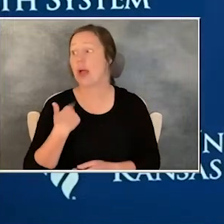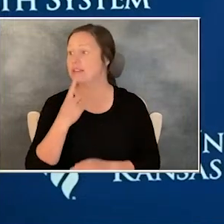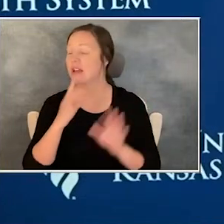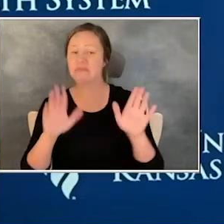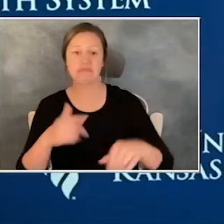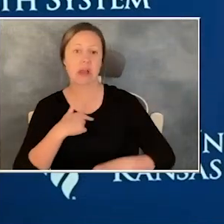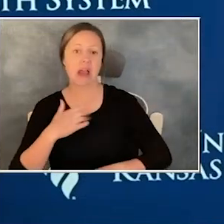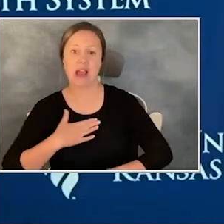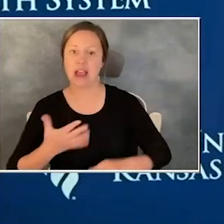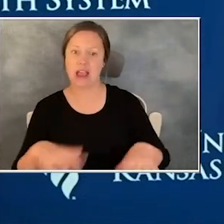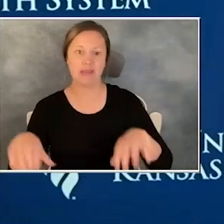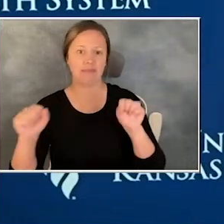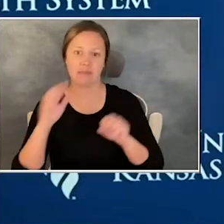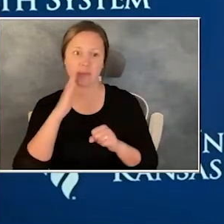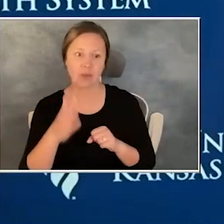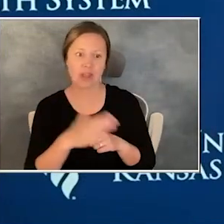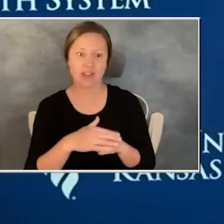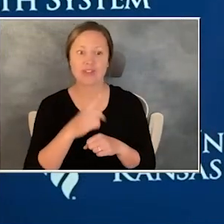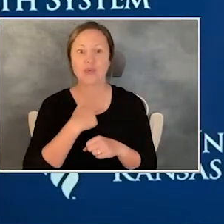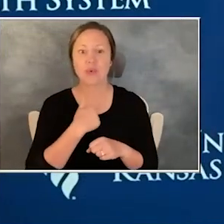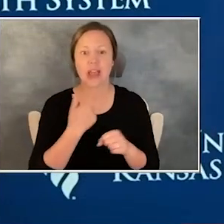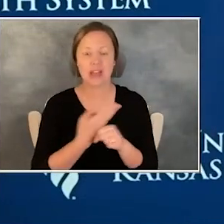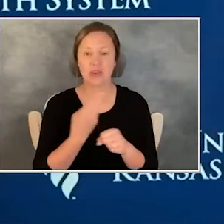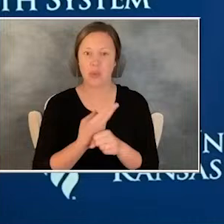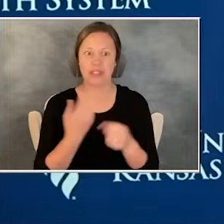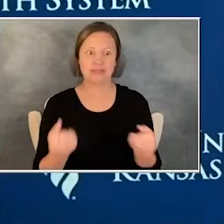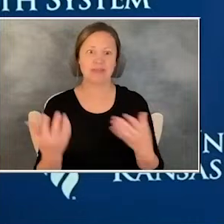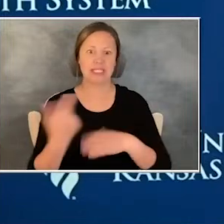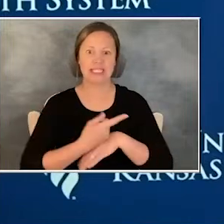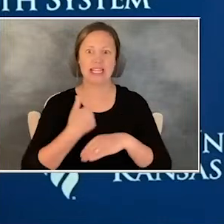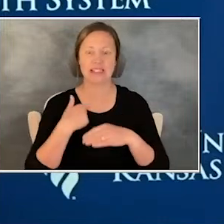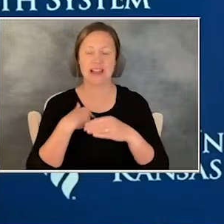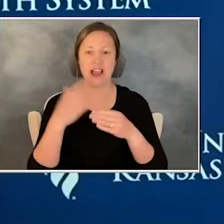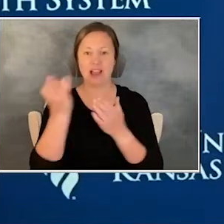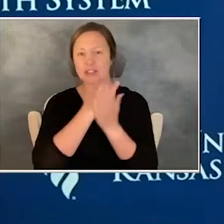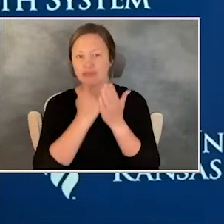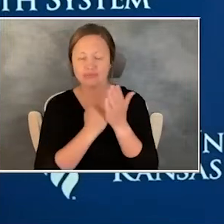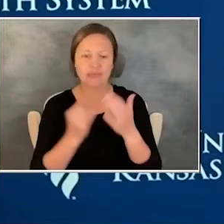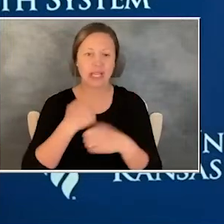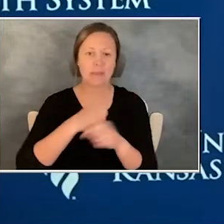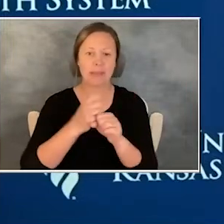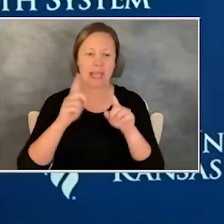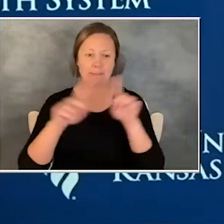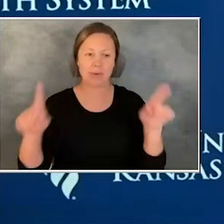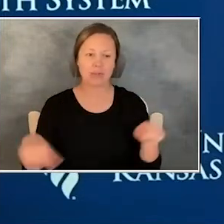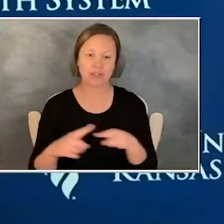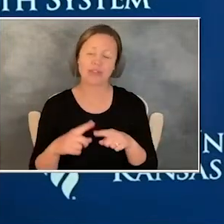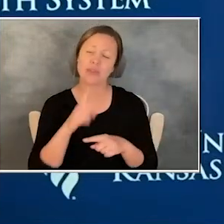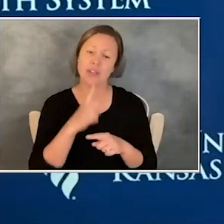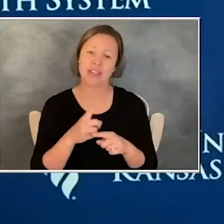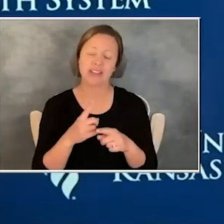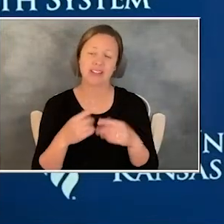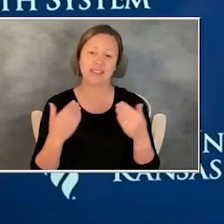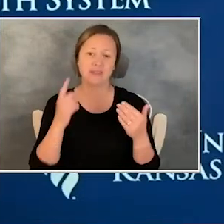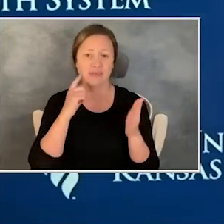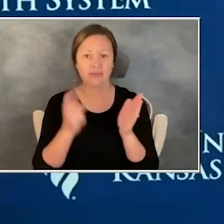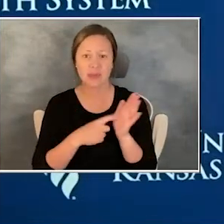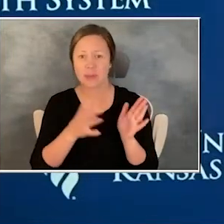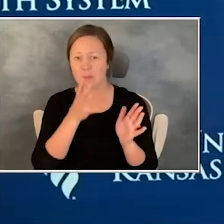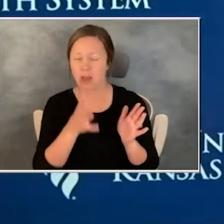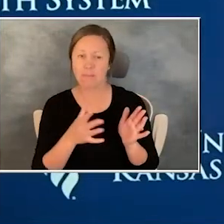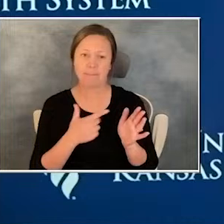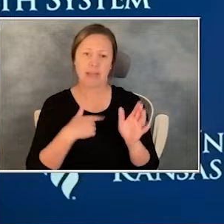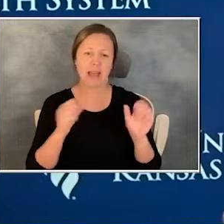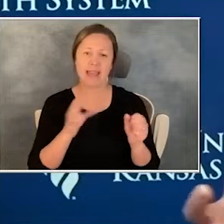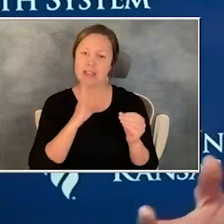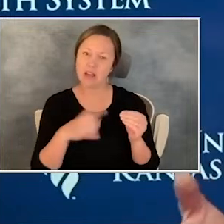spent days making posters. And I just want to give a shout out to my mom because I'm able to talk about it and blog about it